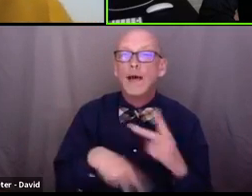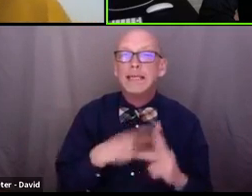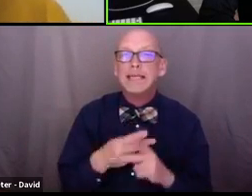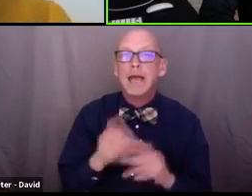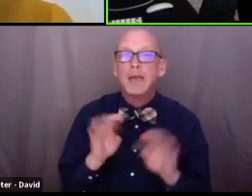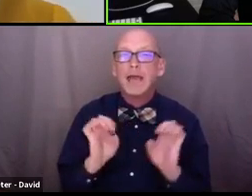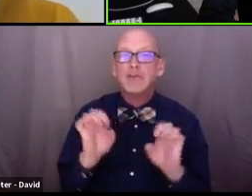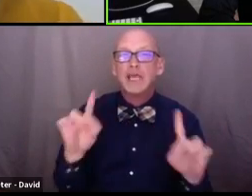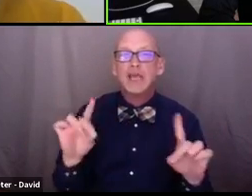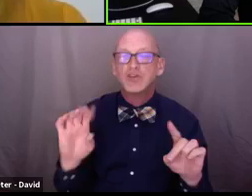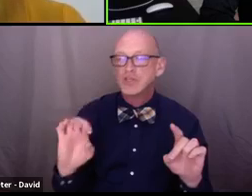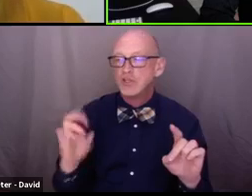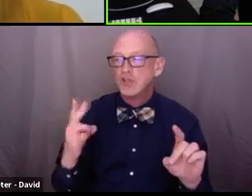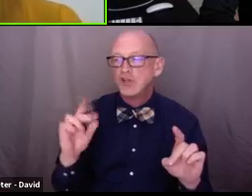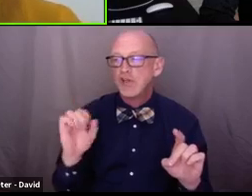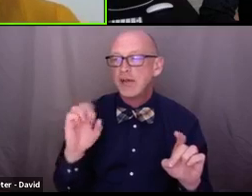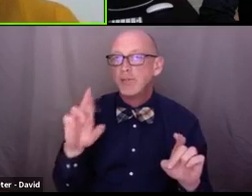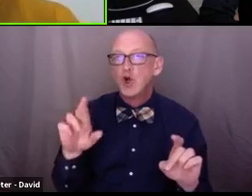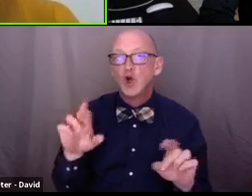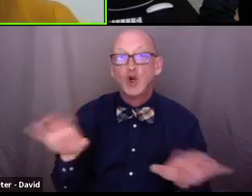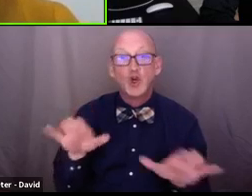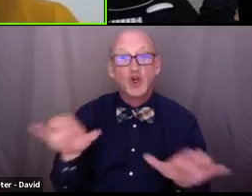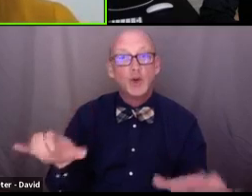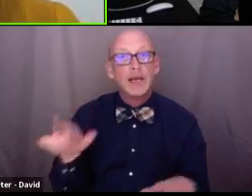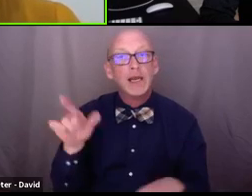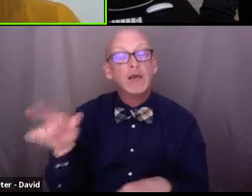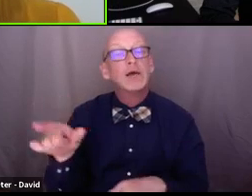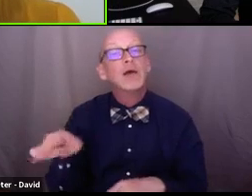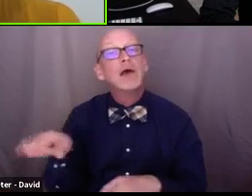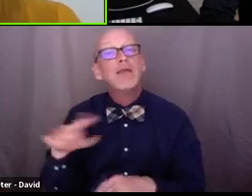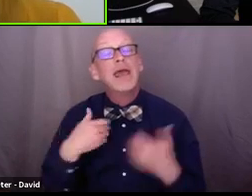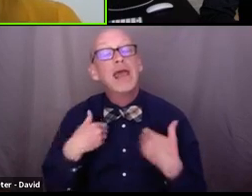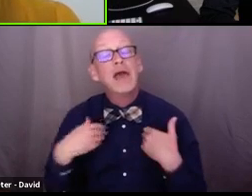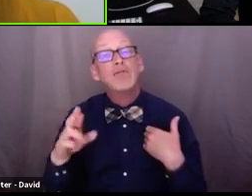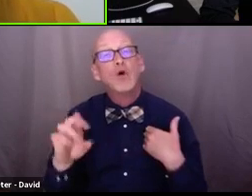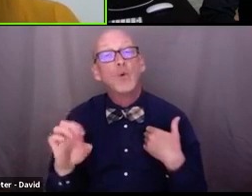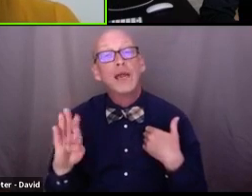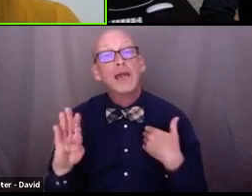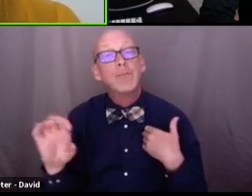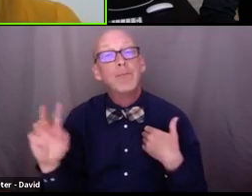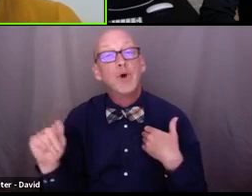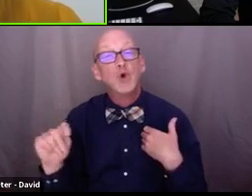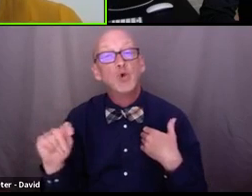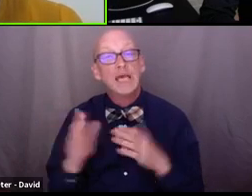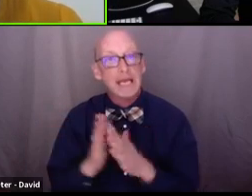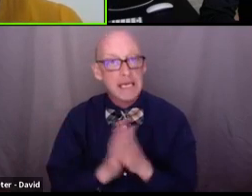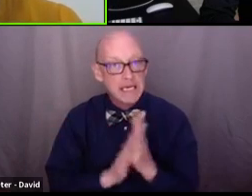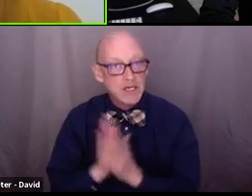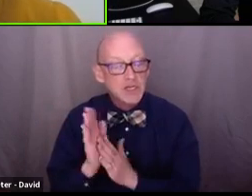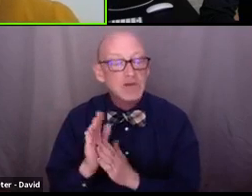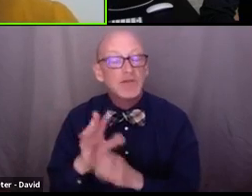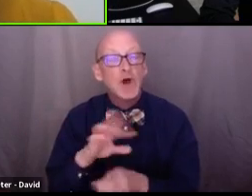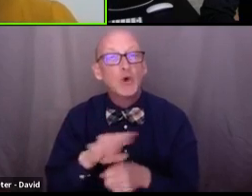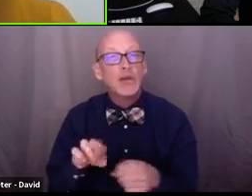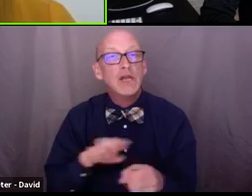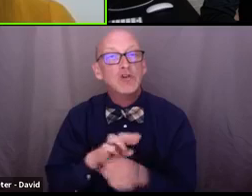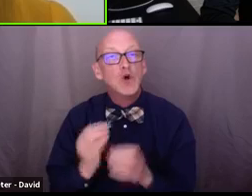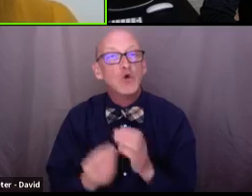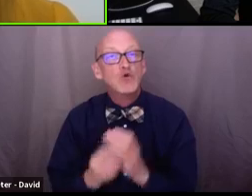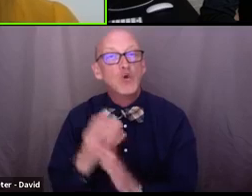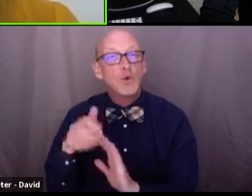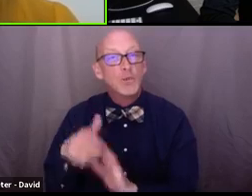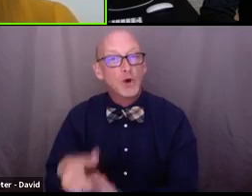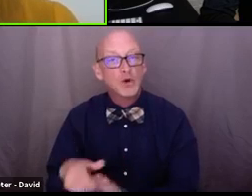doing, Ambria? So they have the Reboot Initiative along with their partners, such as Regional Growth Partners,